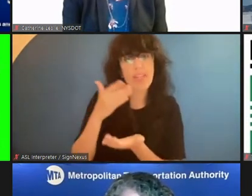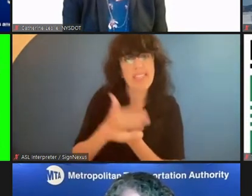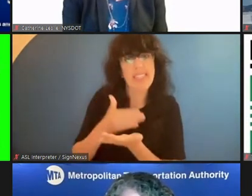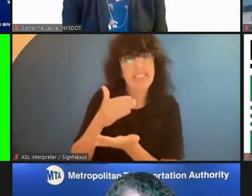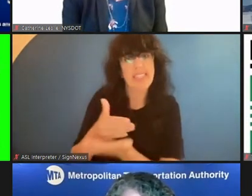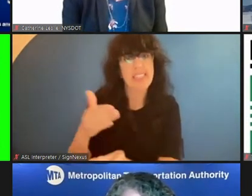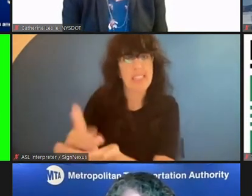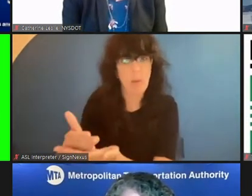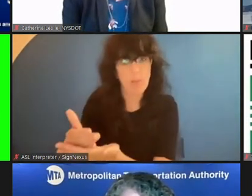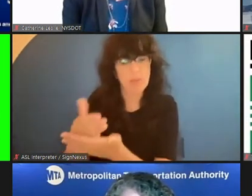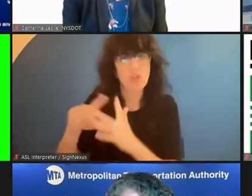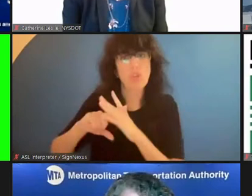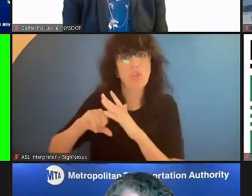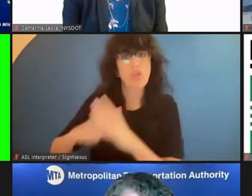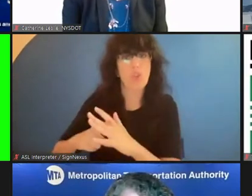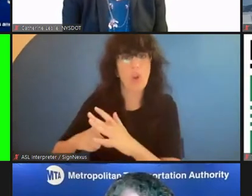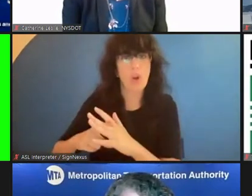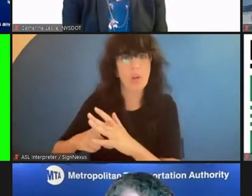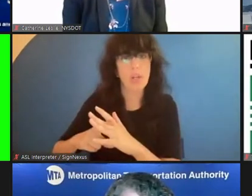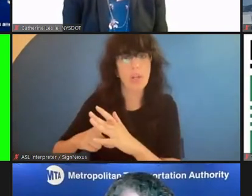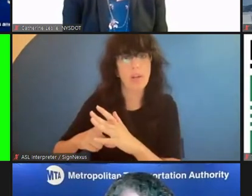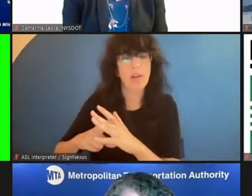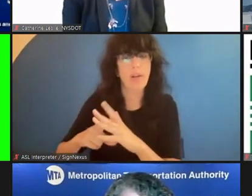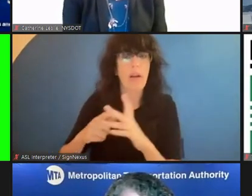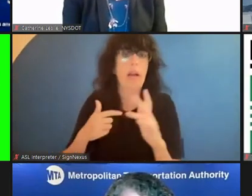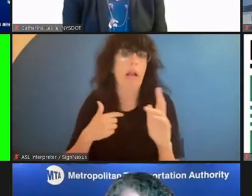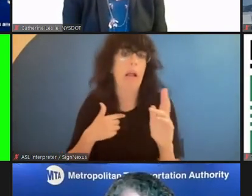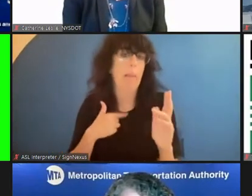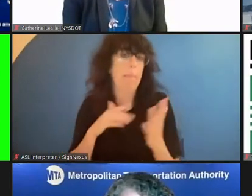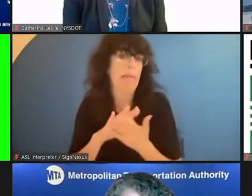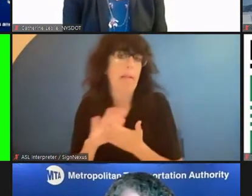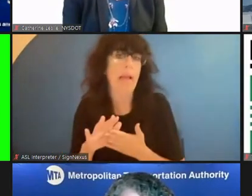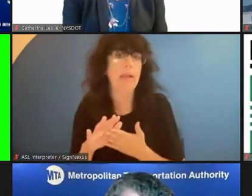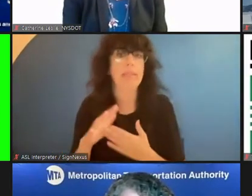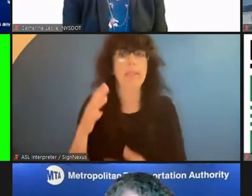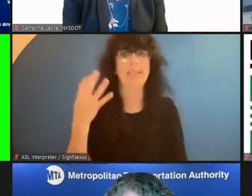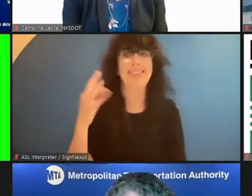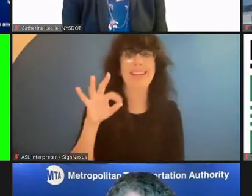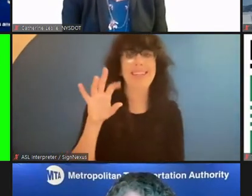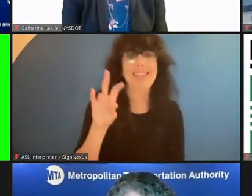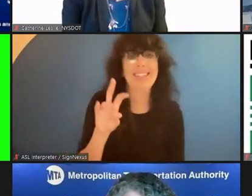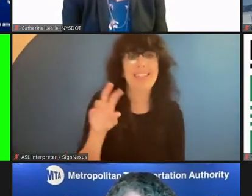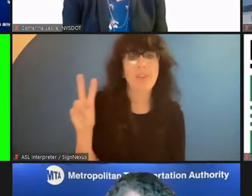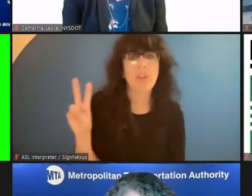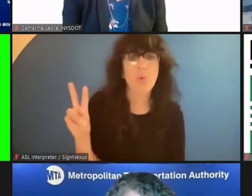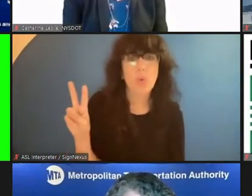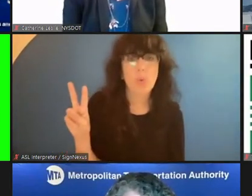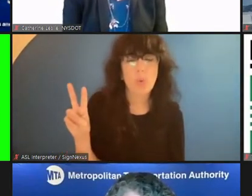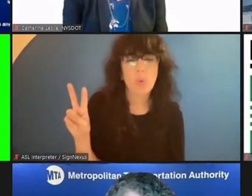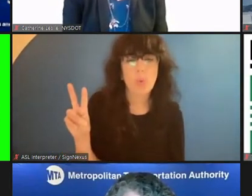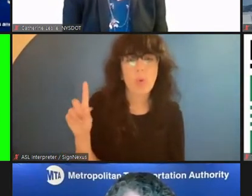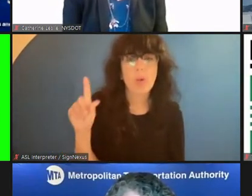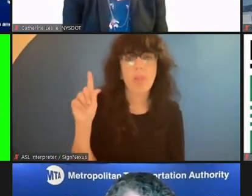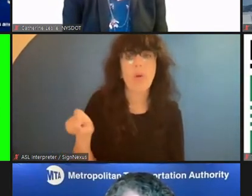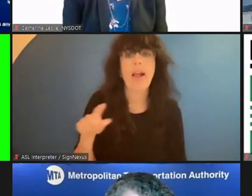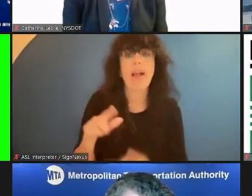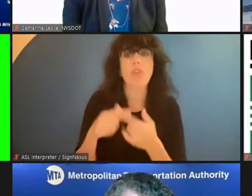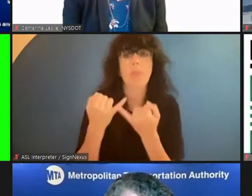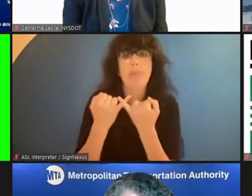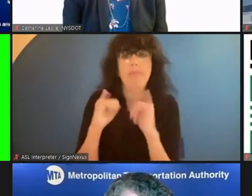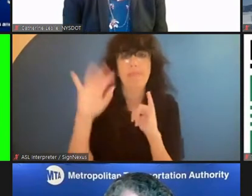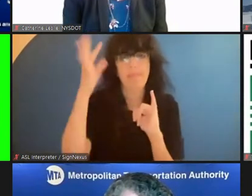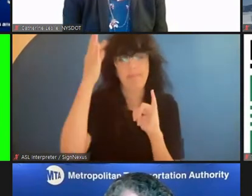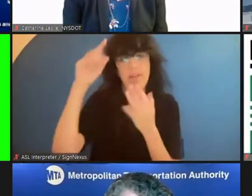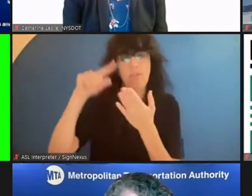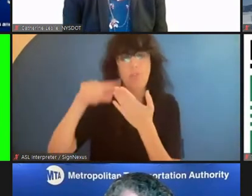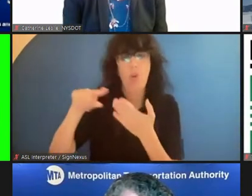initiated and i'm being generous here 1972. there needs to be an independent federal audit of the mta